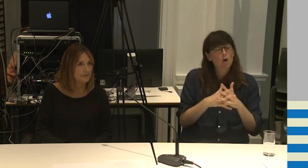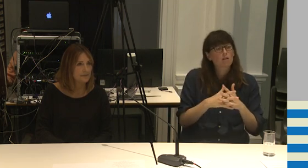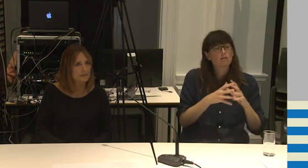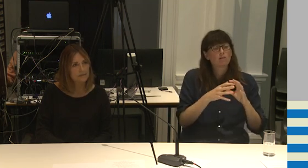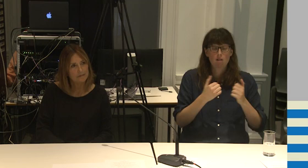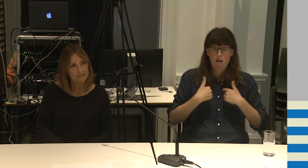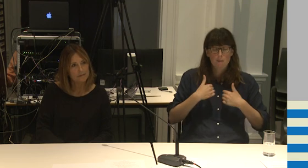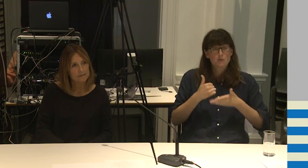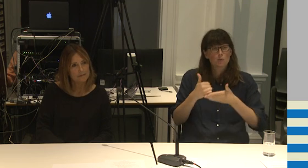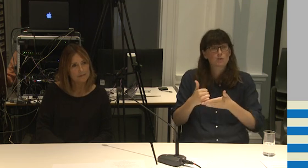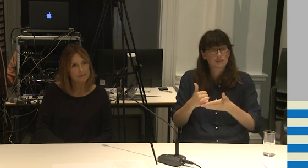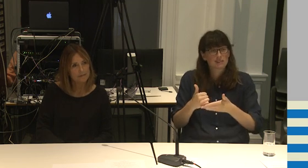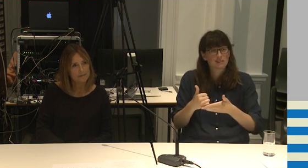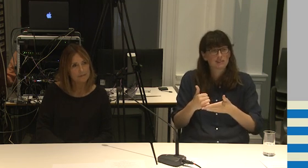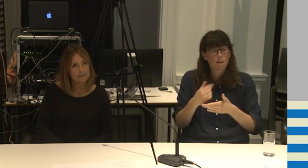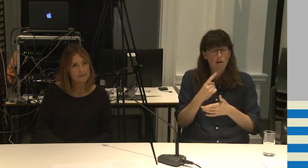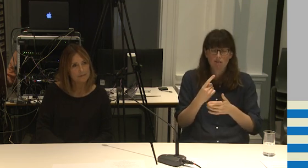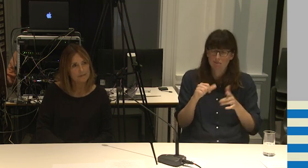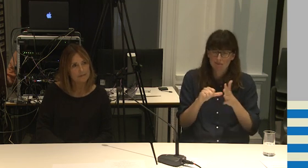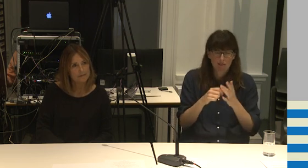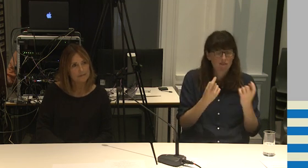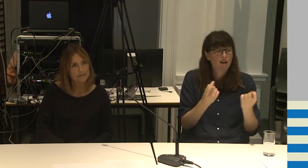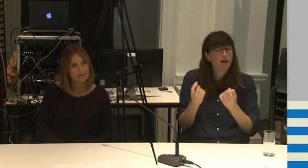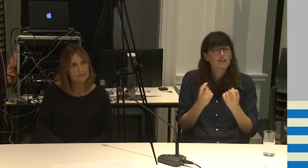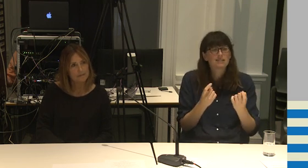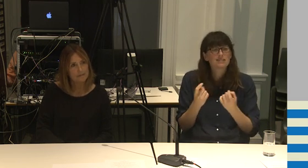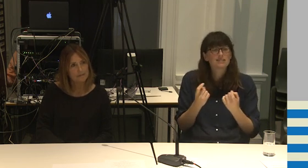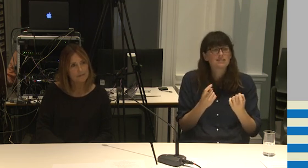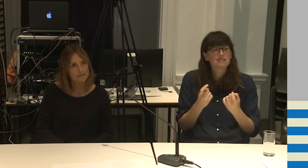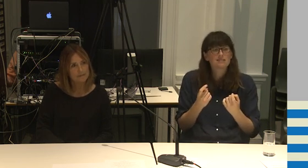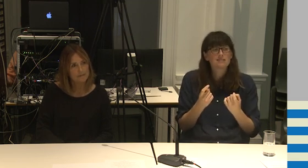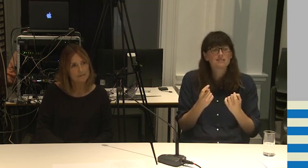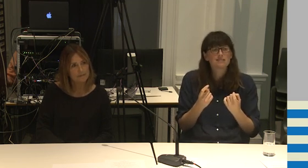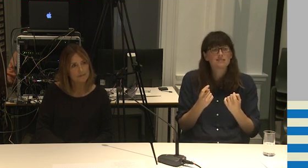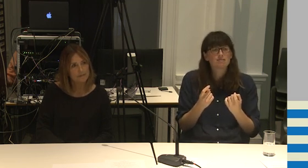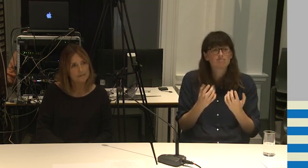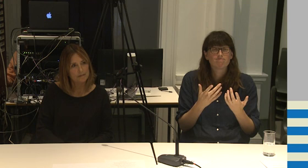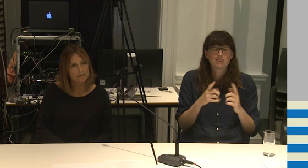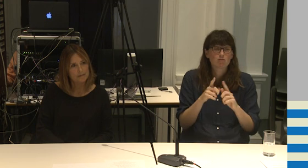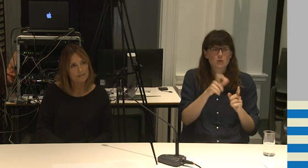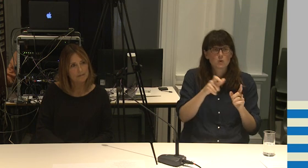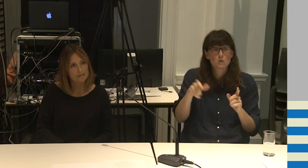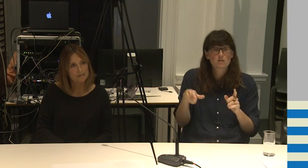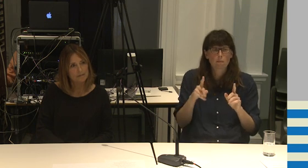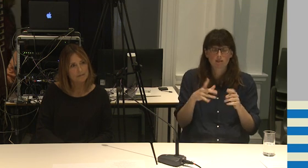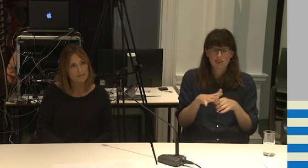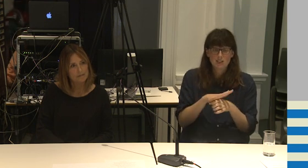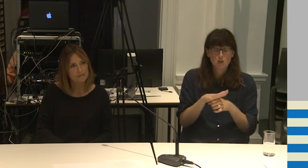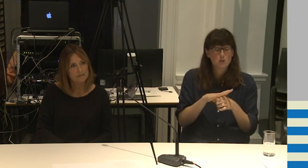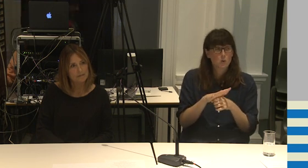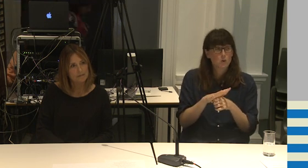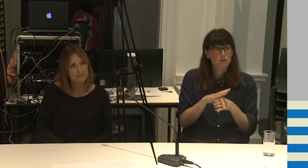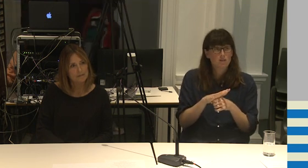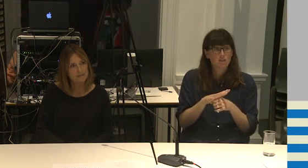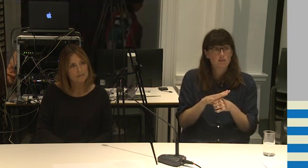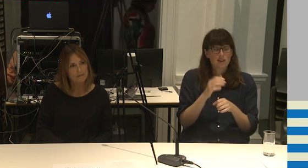supporting, but this is the thing, it's really hard to find people because, and a big issue, unfortunately, with a lot of